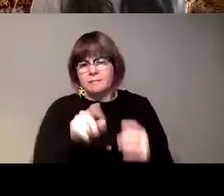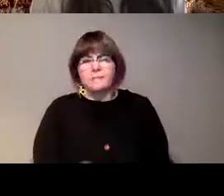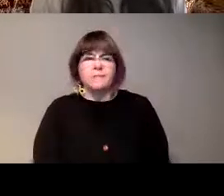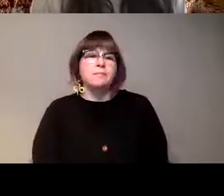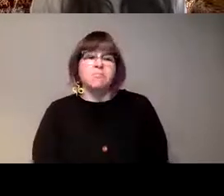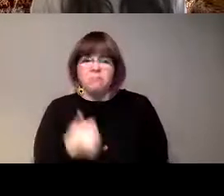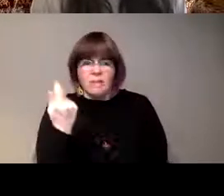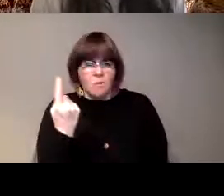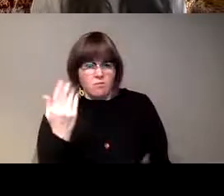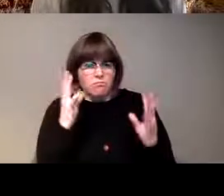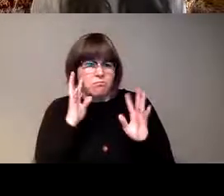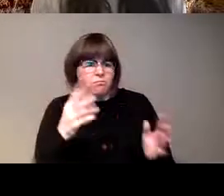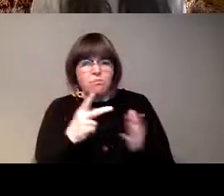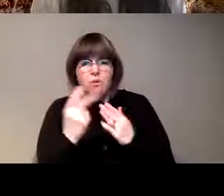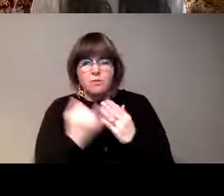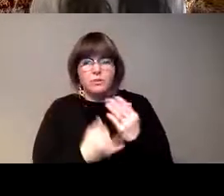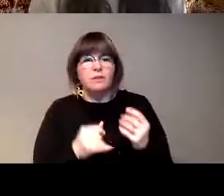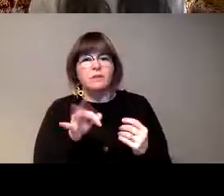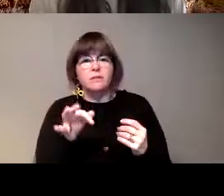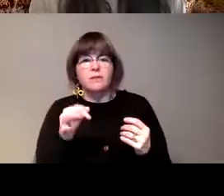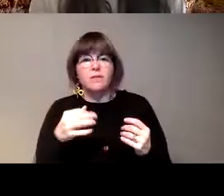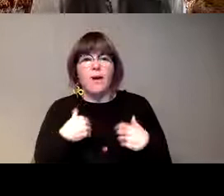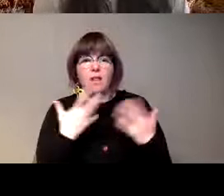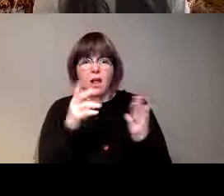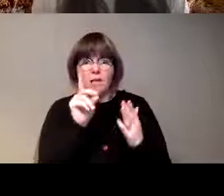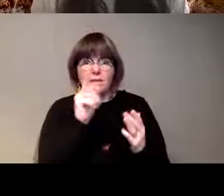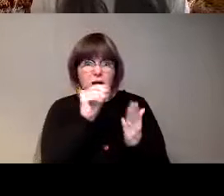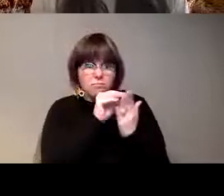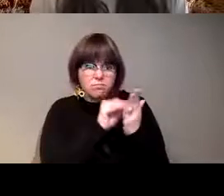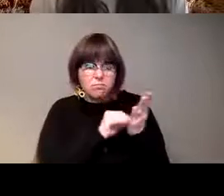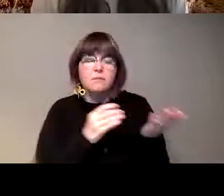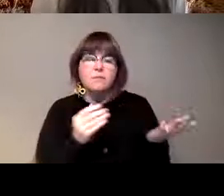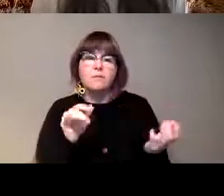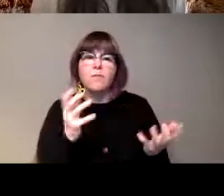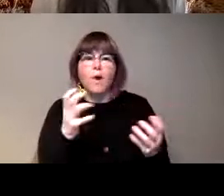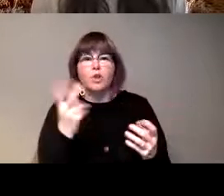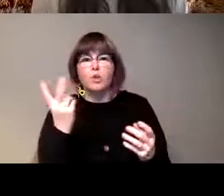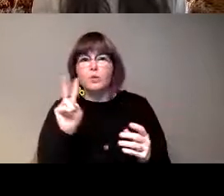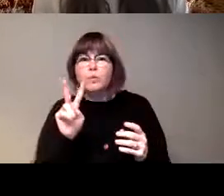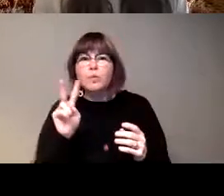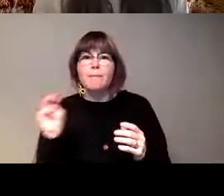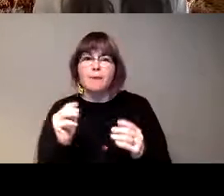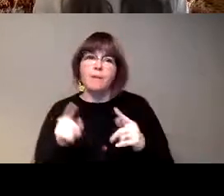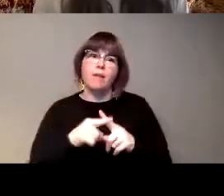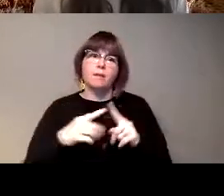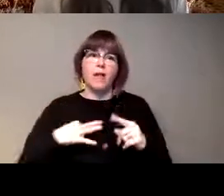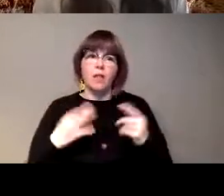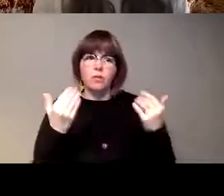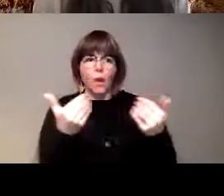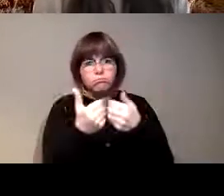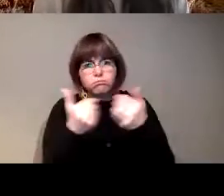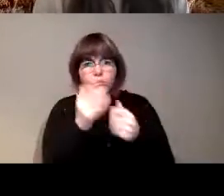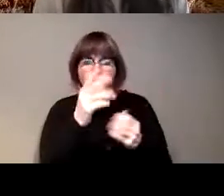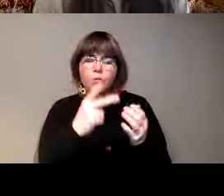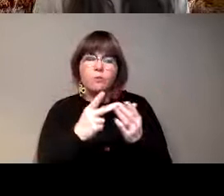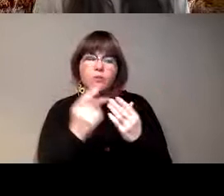anyone can make a Zooniverse project if you have an abundance of data. If you want to have the 2 million plus volunteers actually classify on your project, then